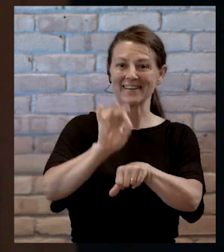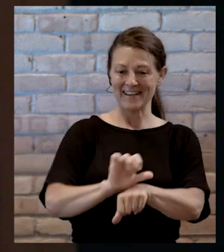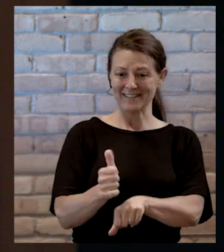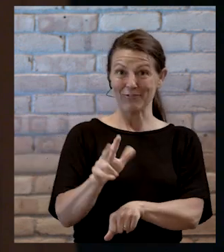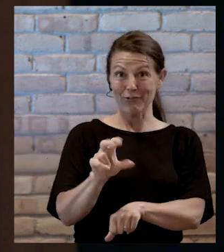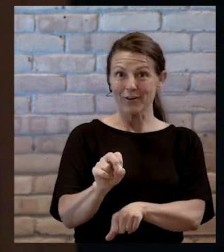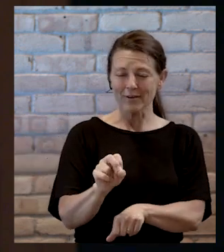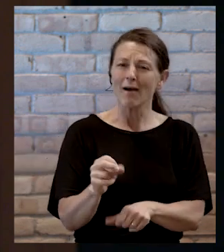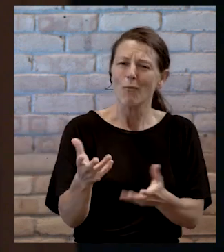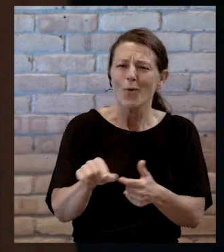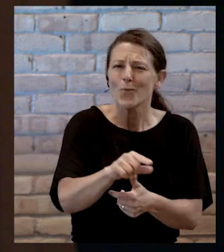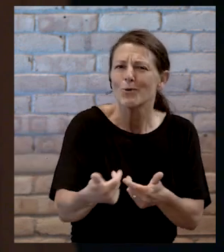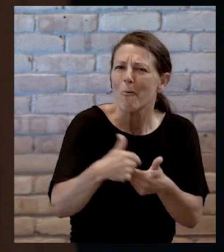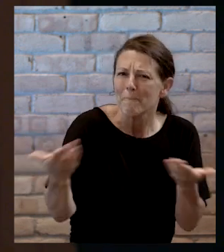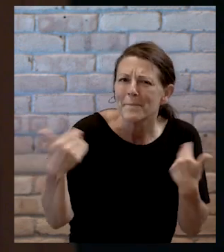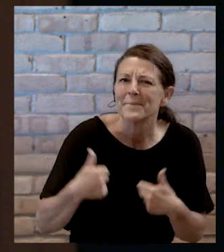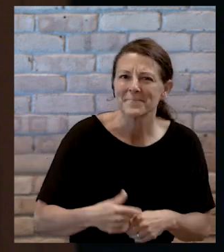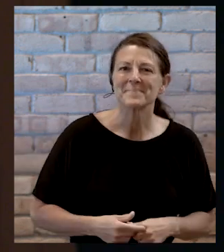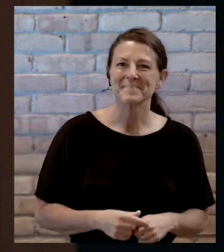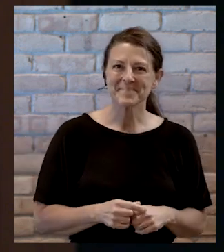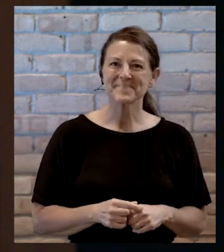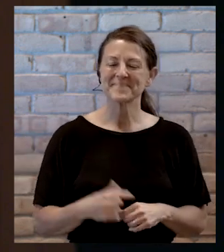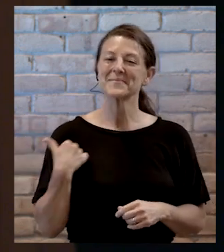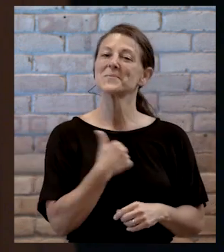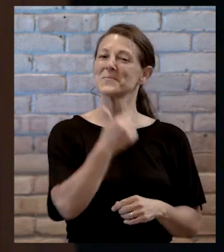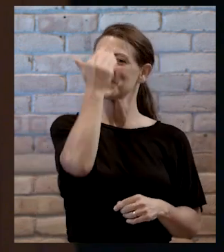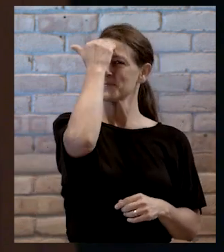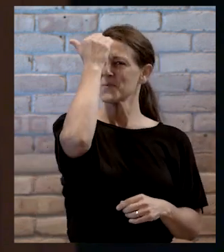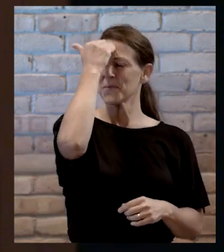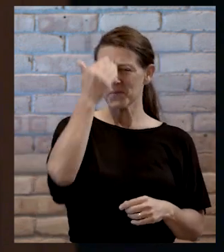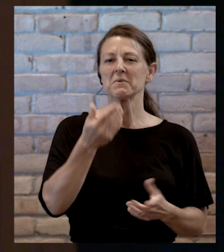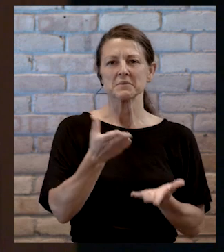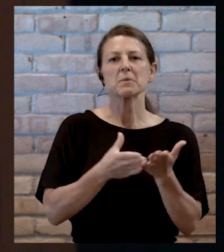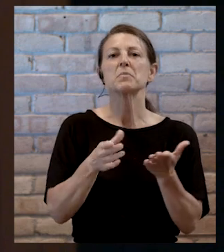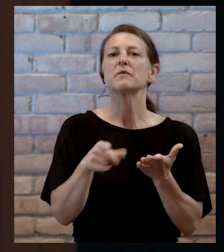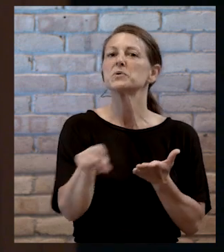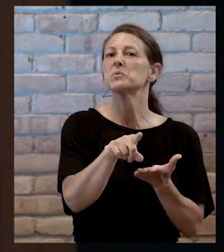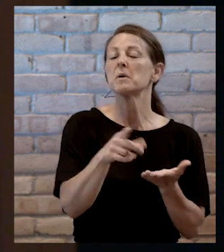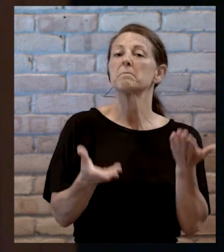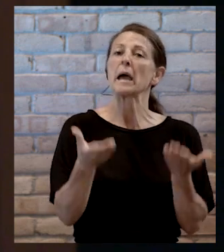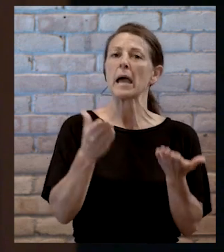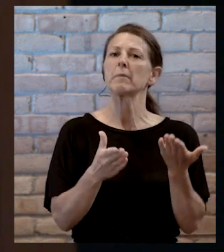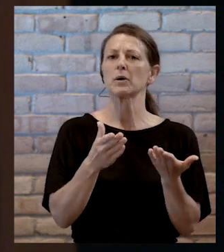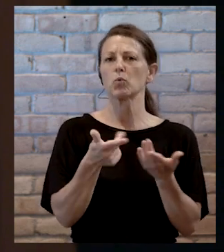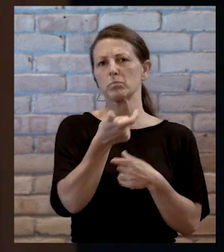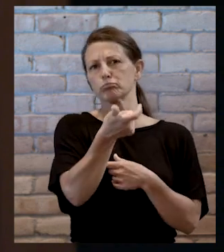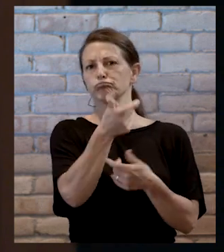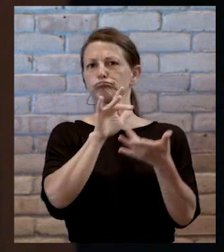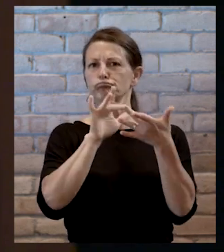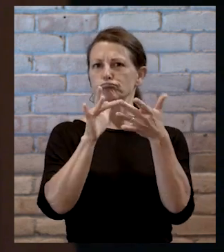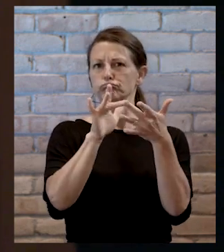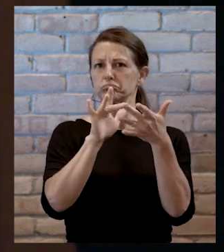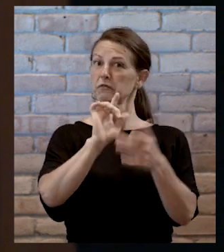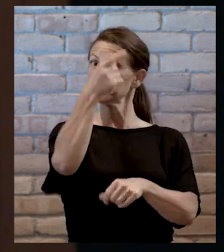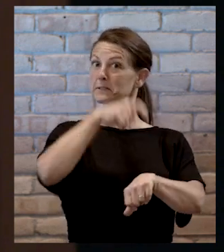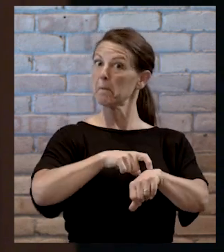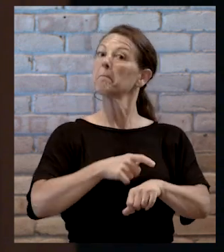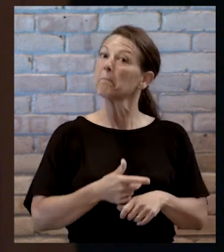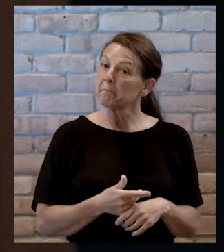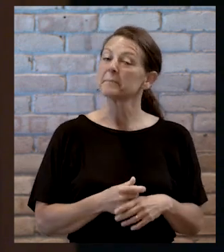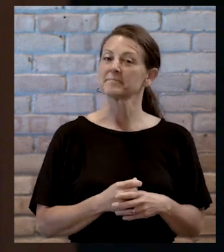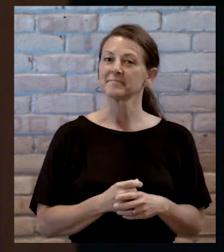would love to have you join us. We recognize also that some of you may be joining us online for the very first